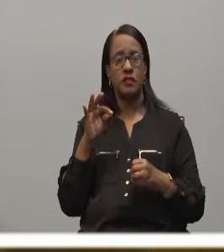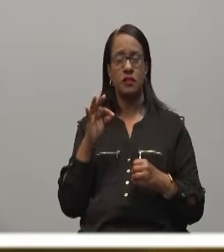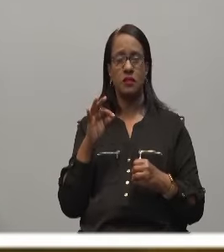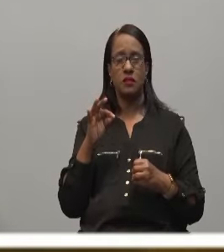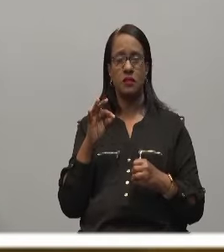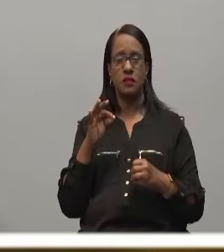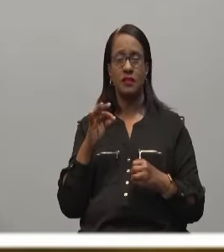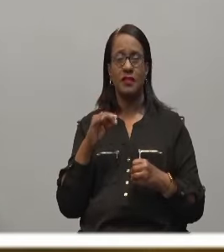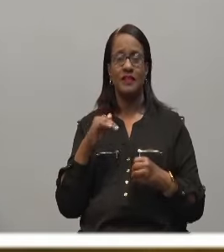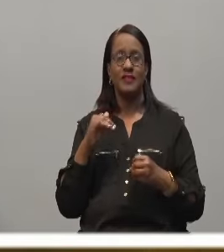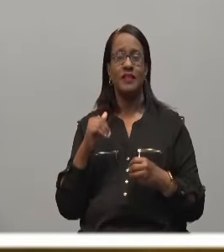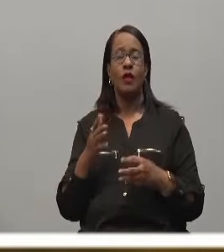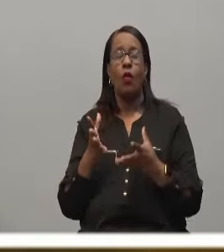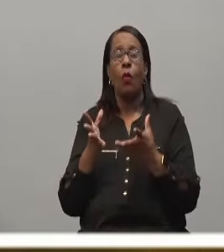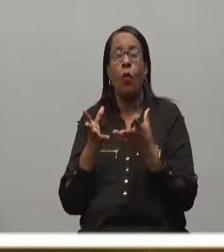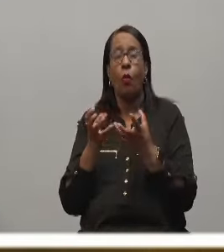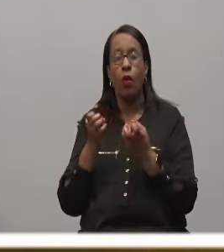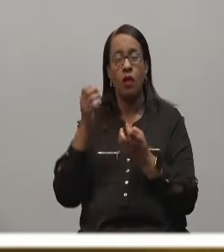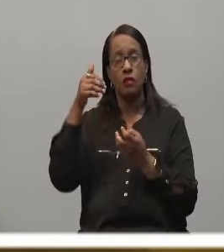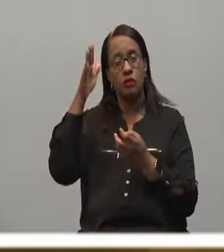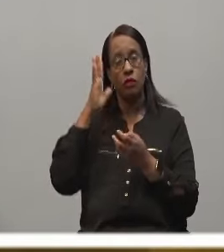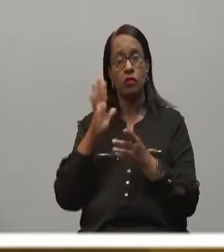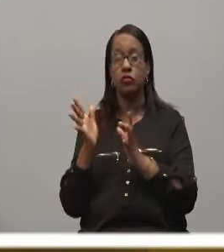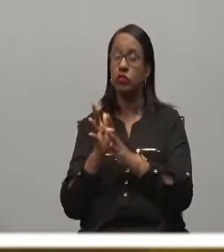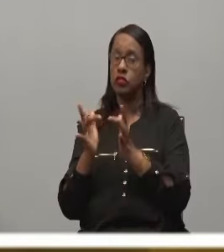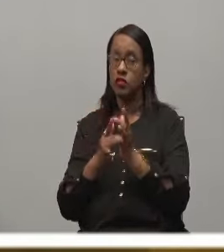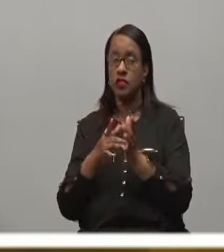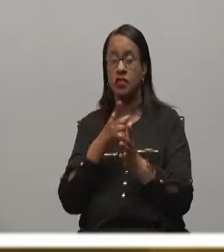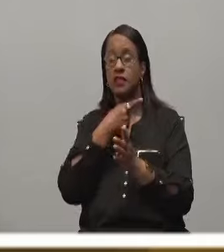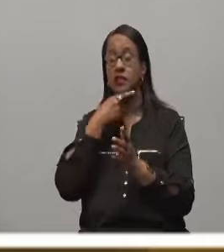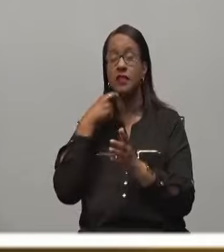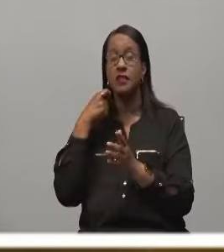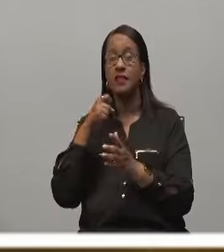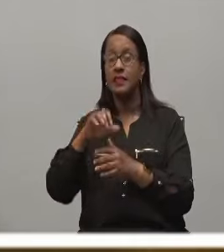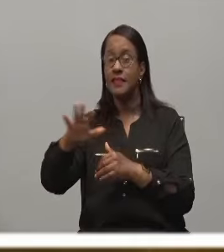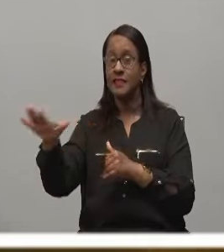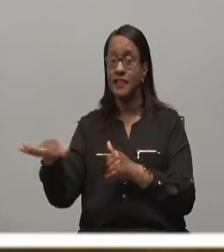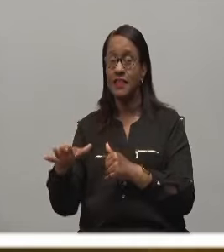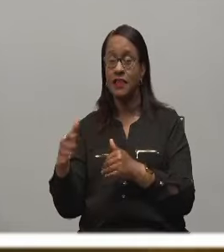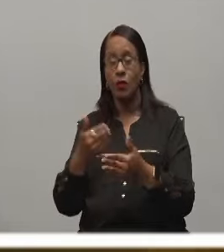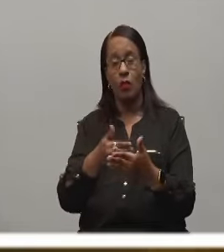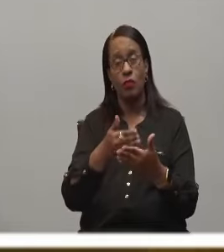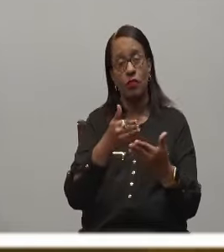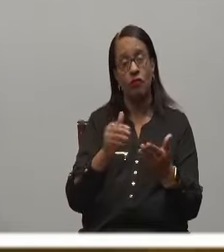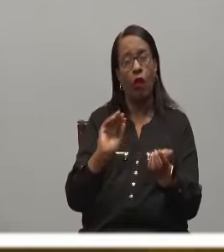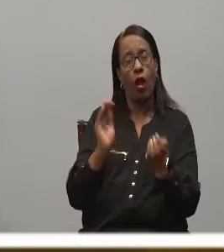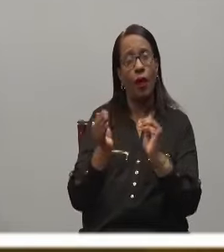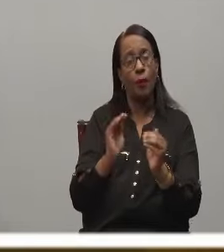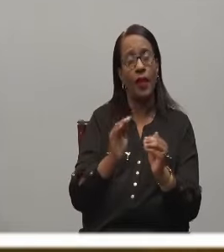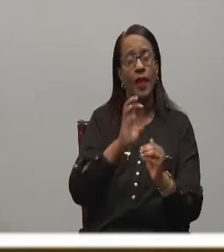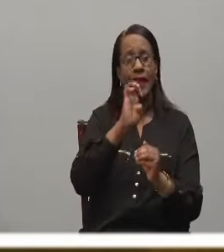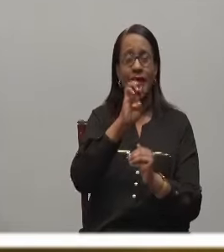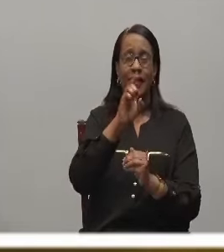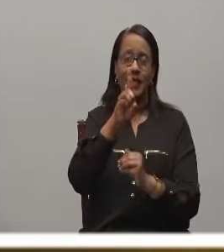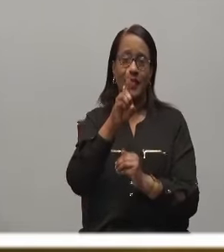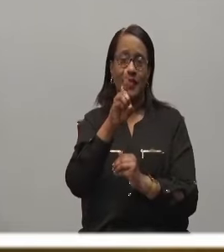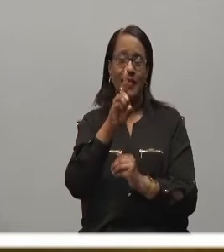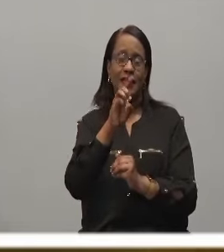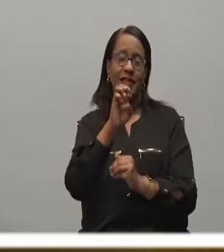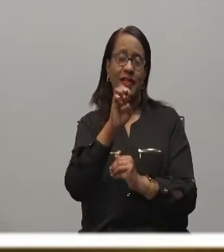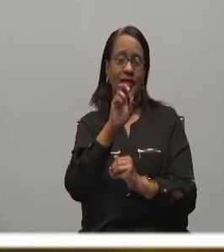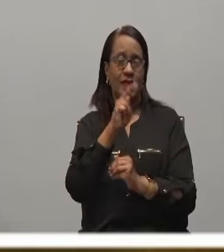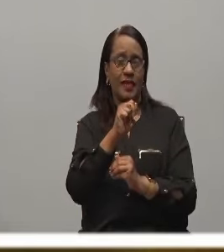And Jesus is in the desert that Adam created when Adam gave in to sin.